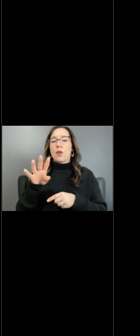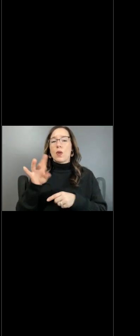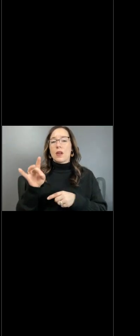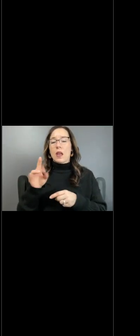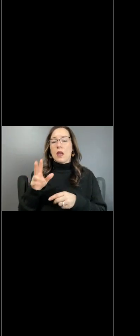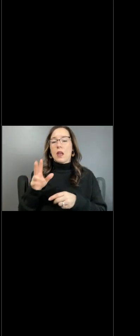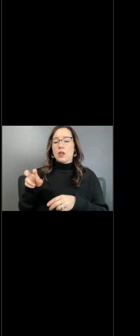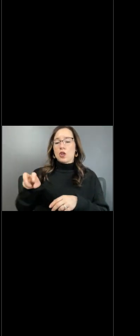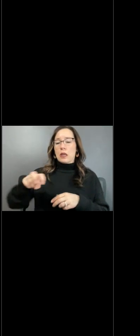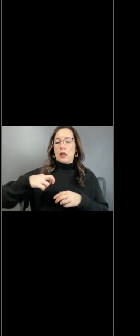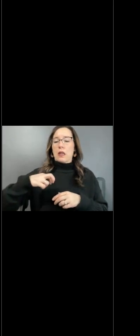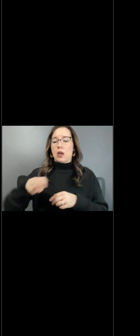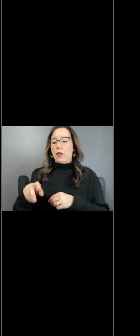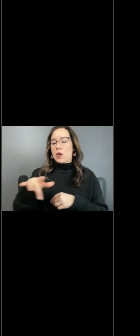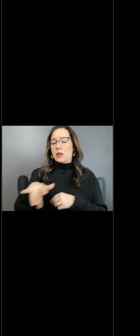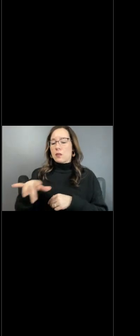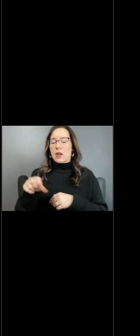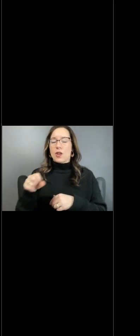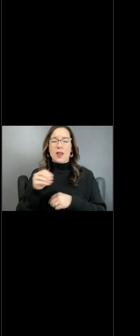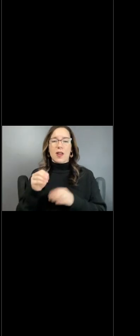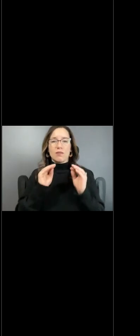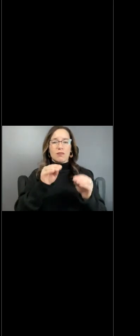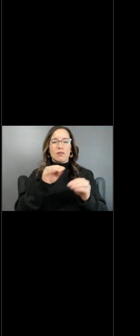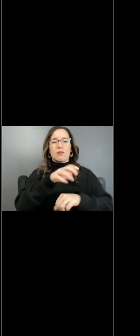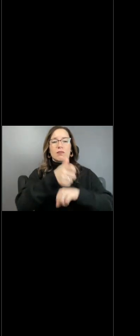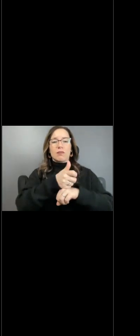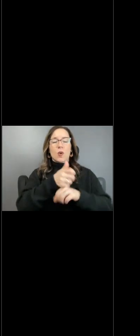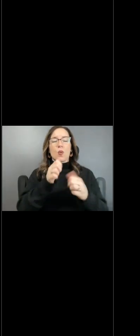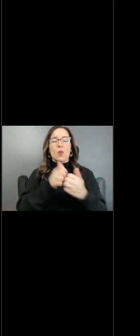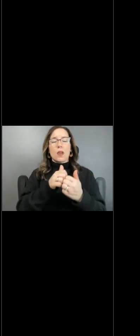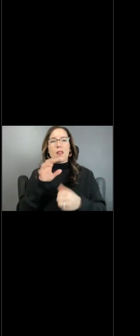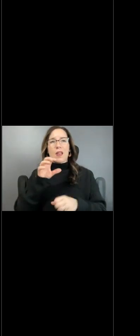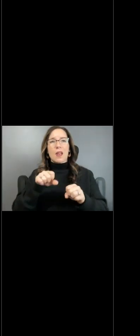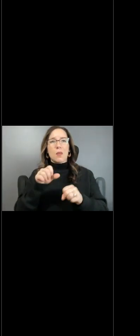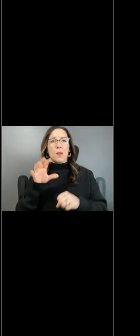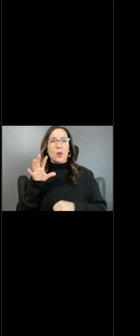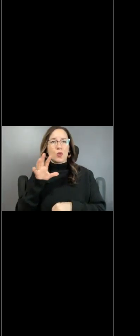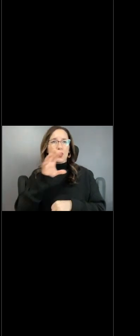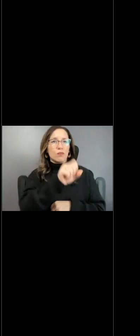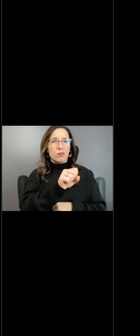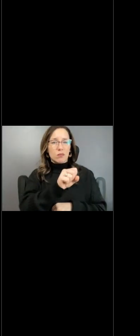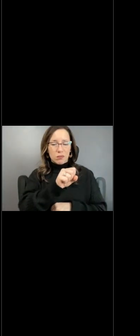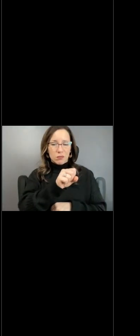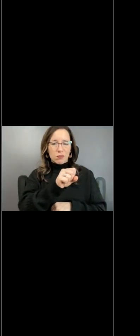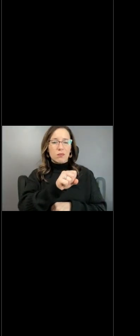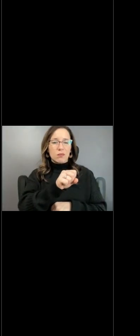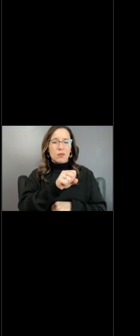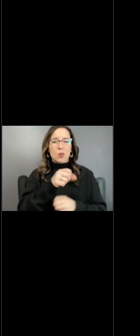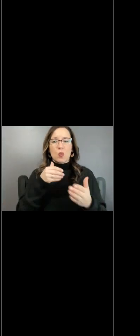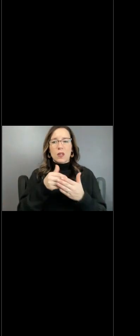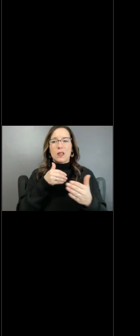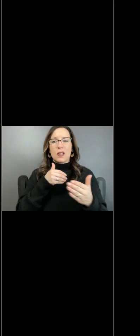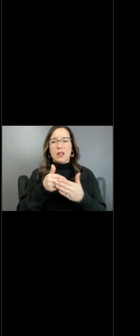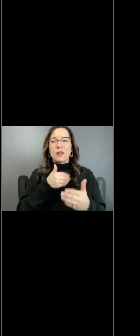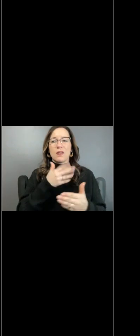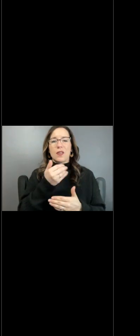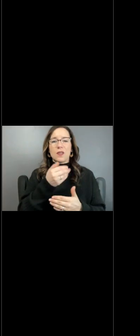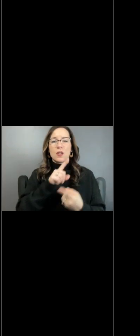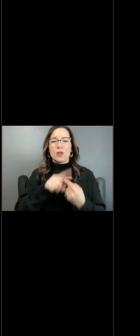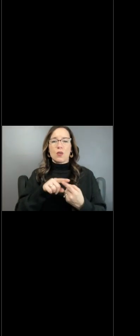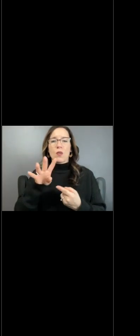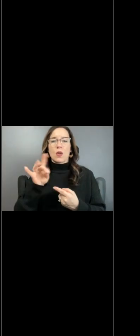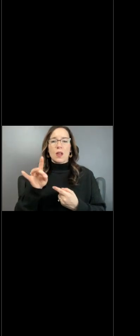space, and it should be mounted within accessible reach ranges for operable parts between 15 inches to 48 inches above